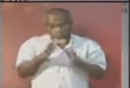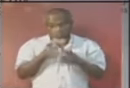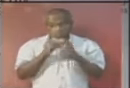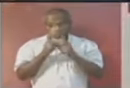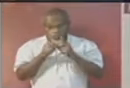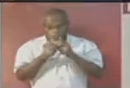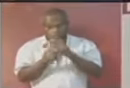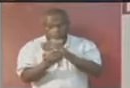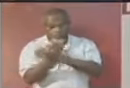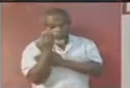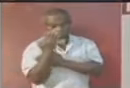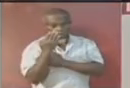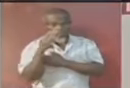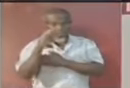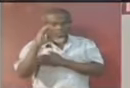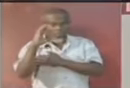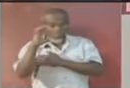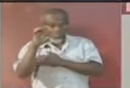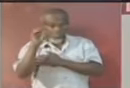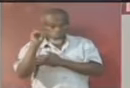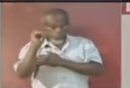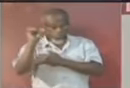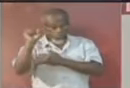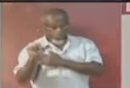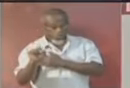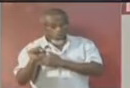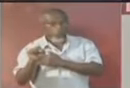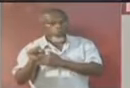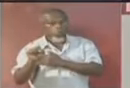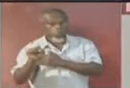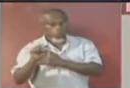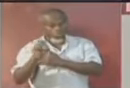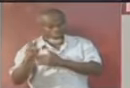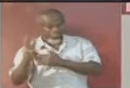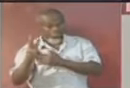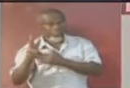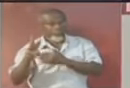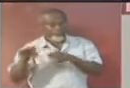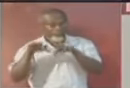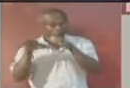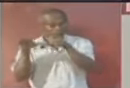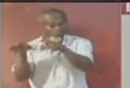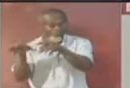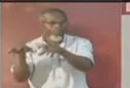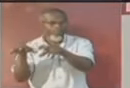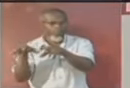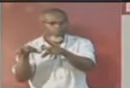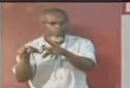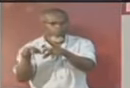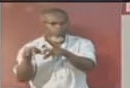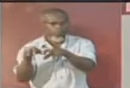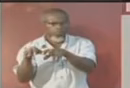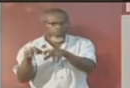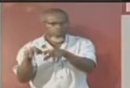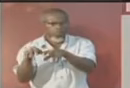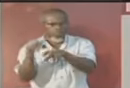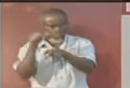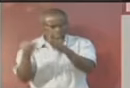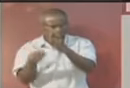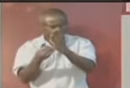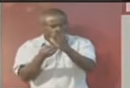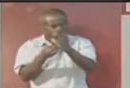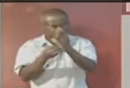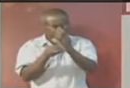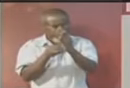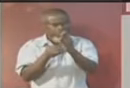morning. He has indicated that a press release had gone out. What they're doing is they're boosting the capacity at the Point Fortin